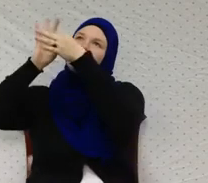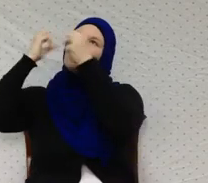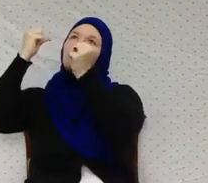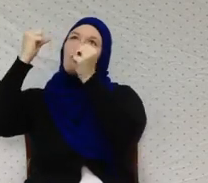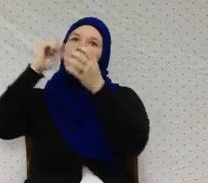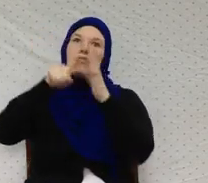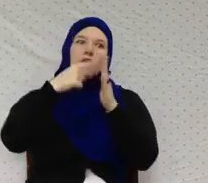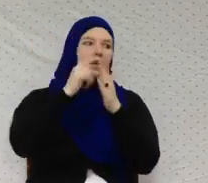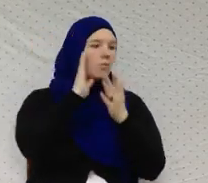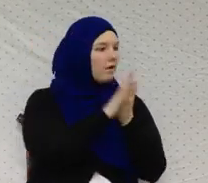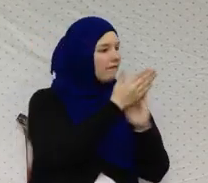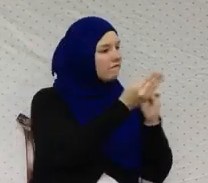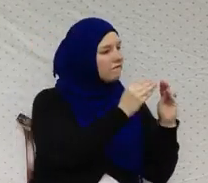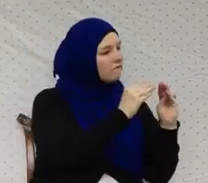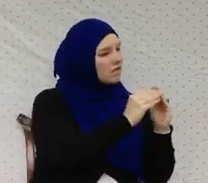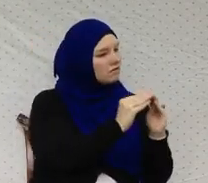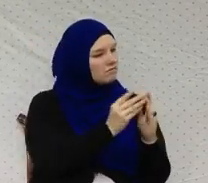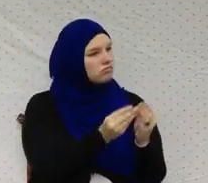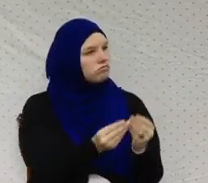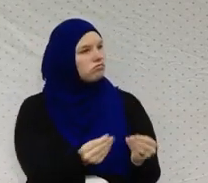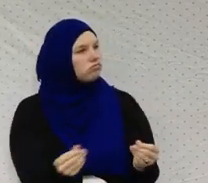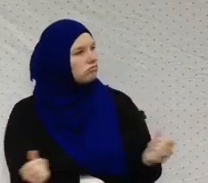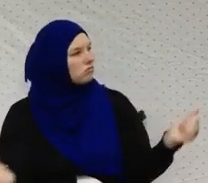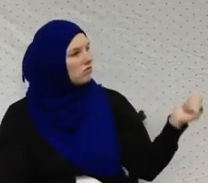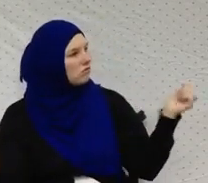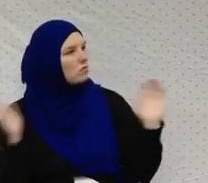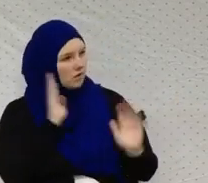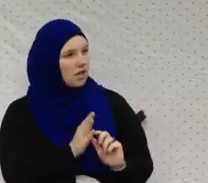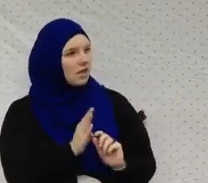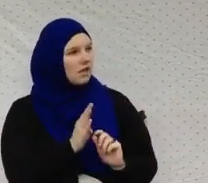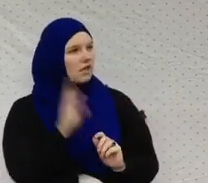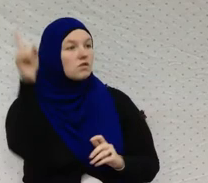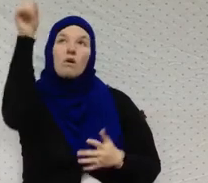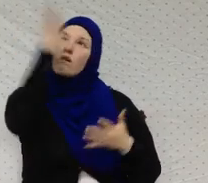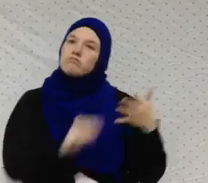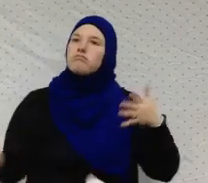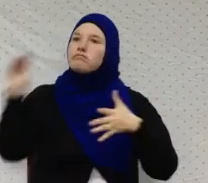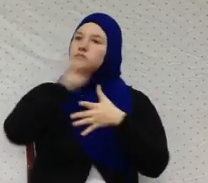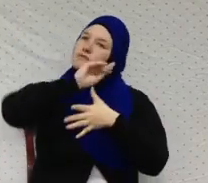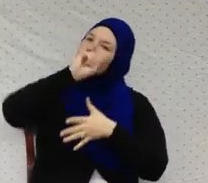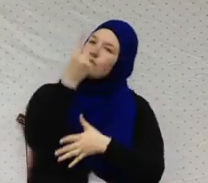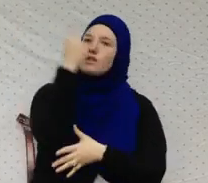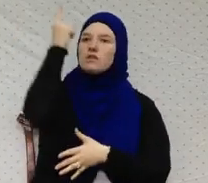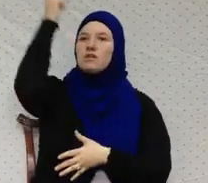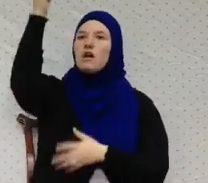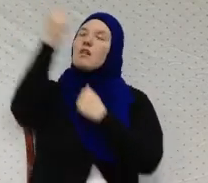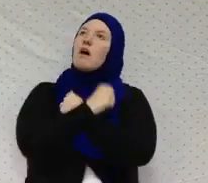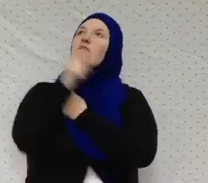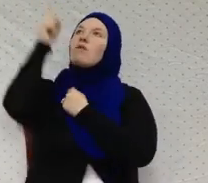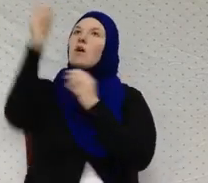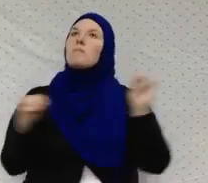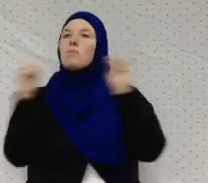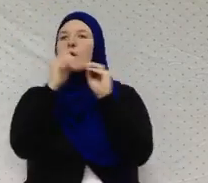fix all other relations by putting Allah first. This is what it means to love